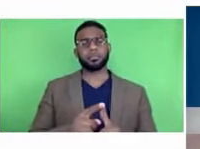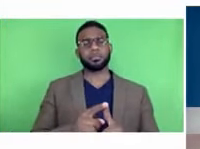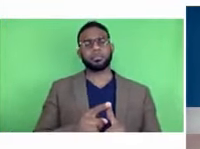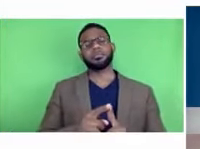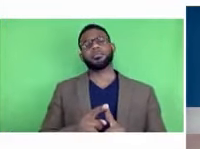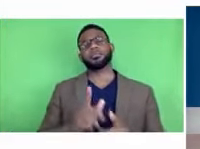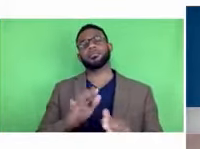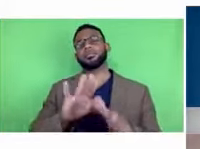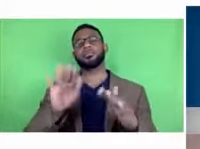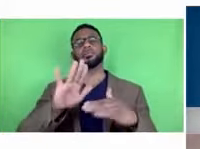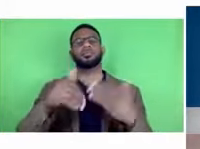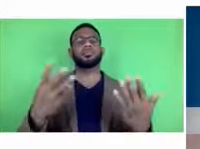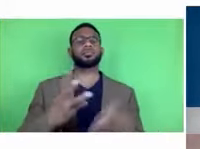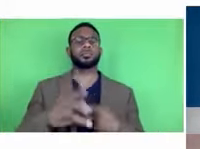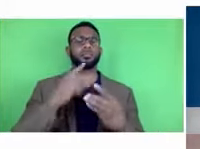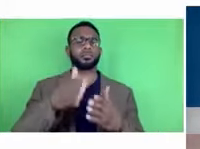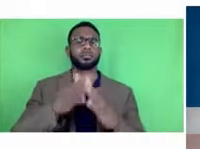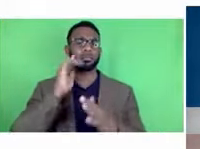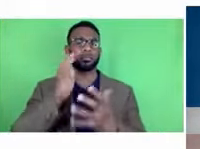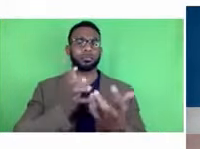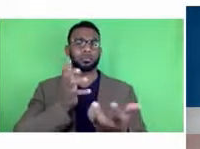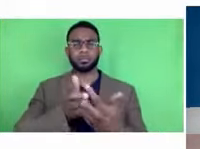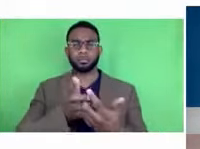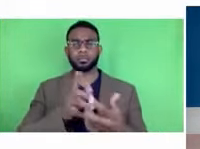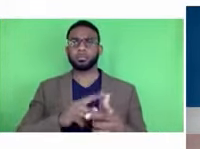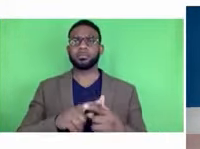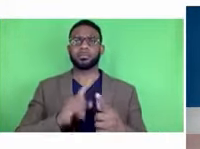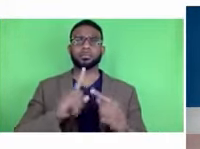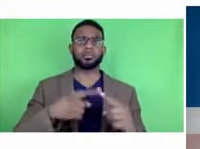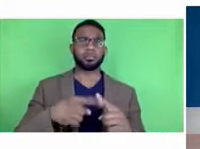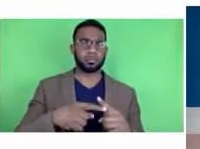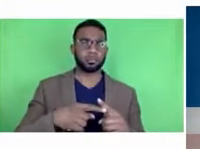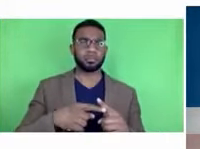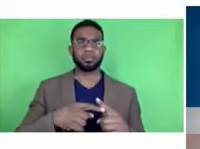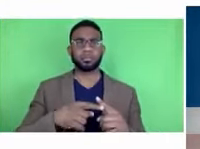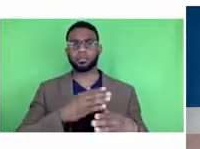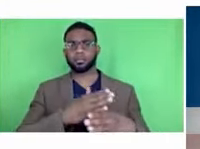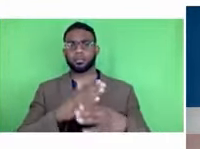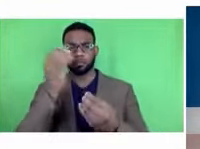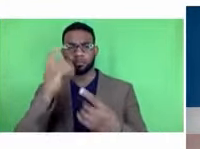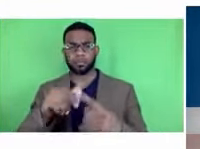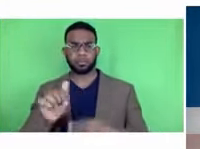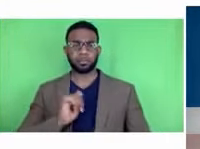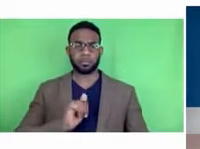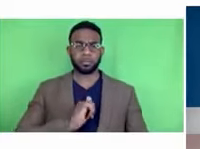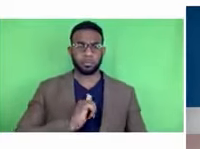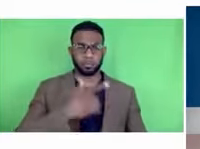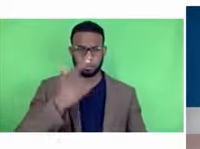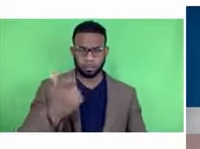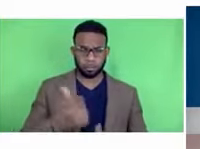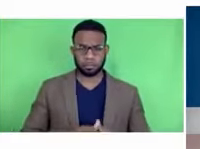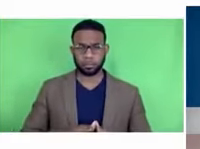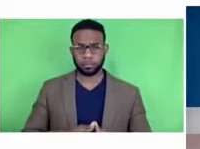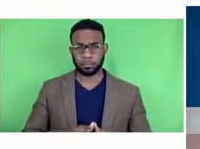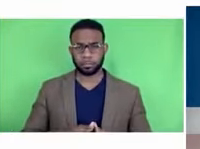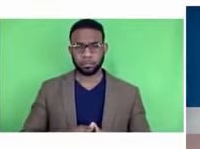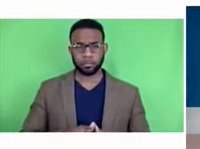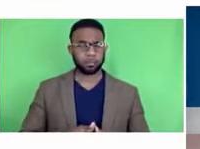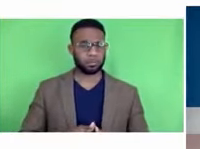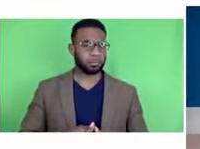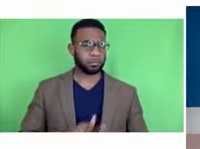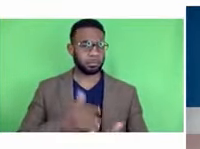world for asking for accommodation or talking about, you know, disclosing information about ourselves, because it's, you know, technology is not everybody's